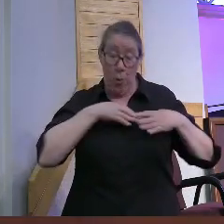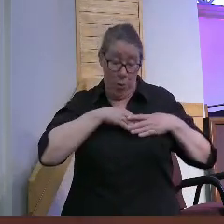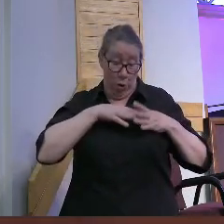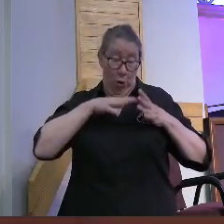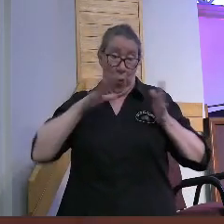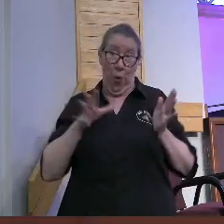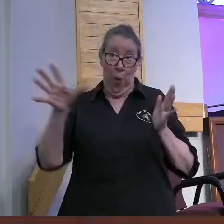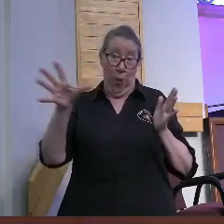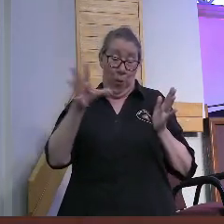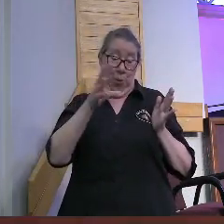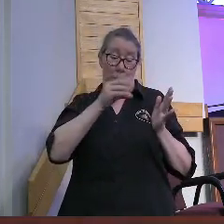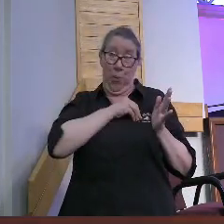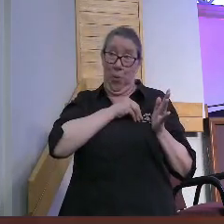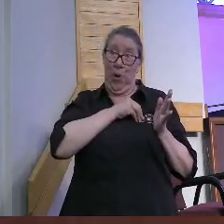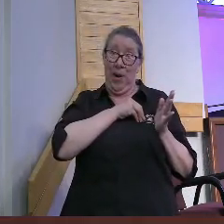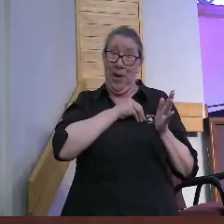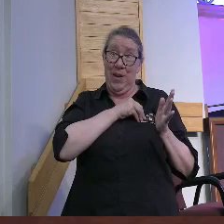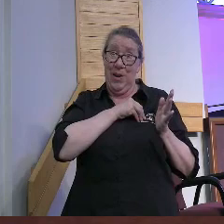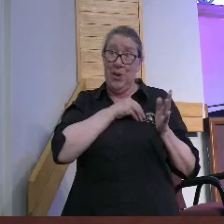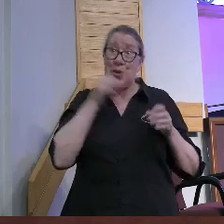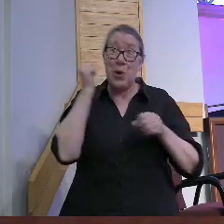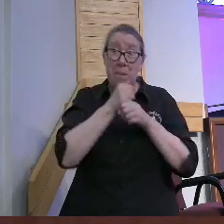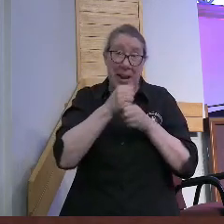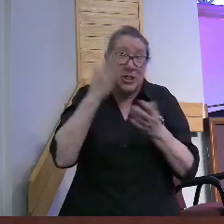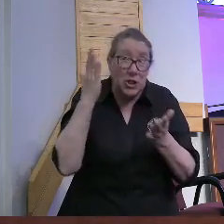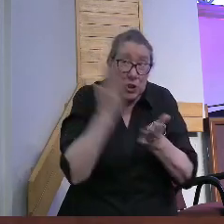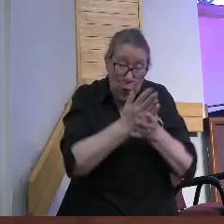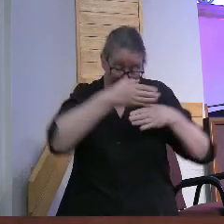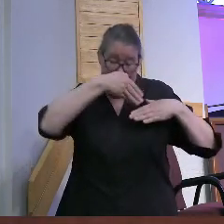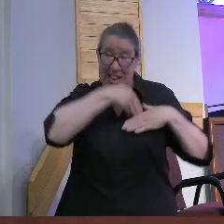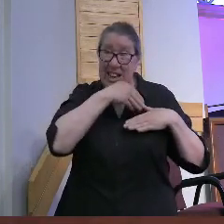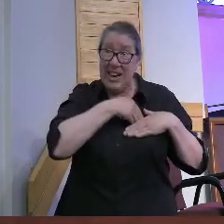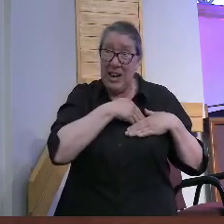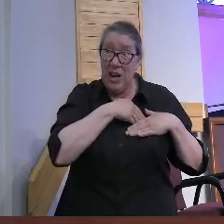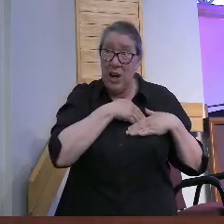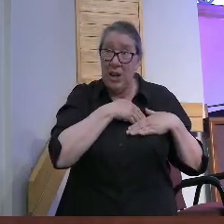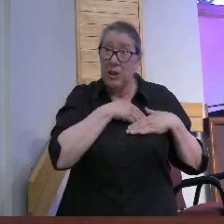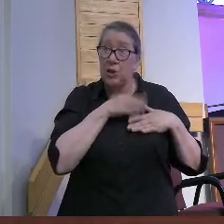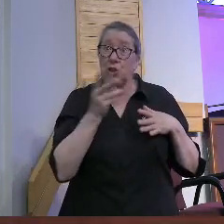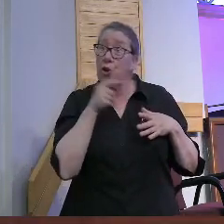in you, to be grafted into you, to stick to your soul. The